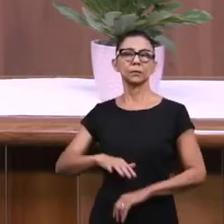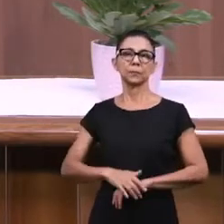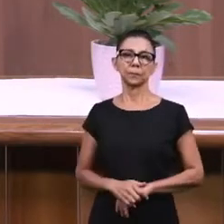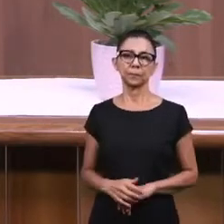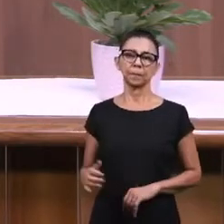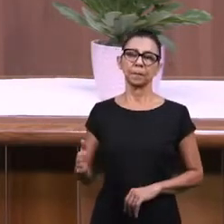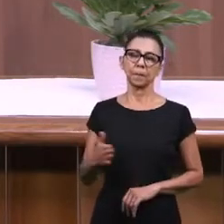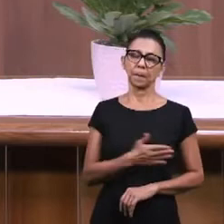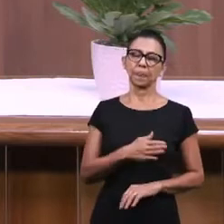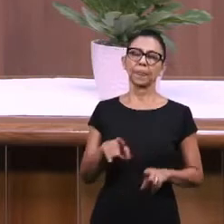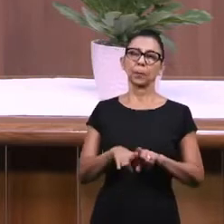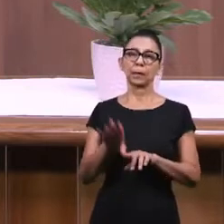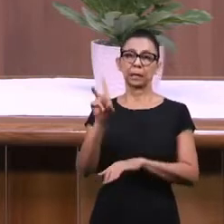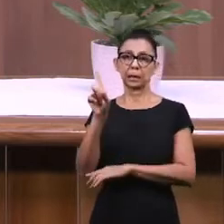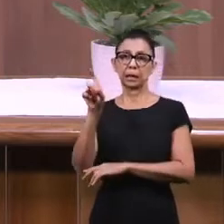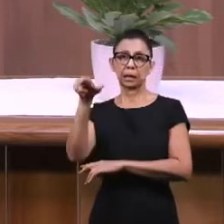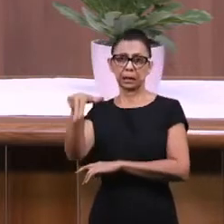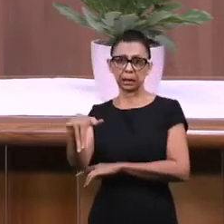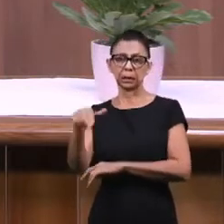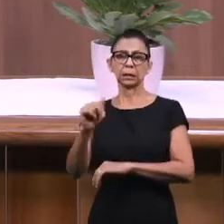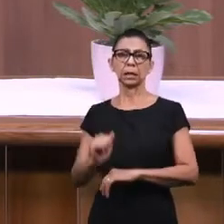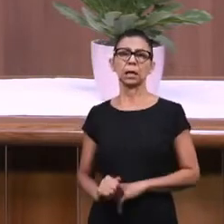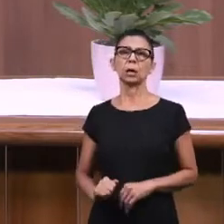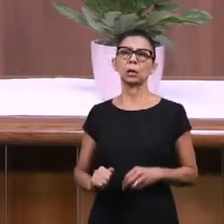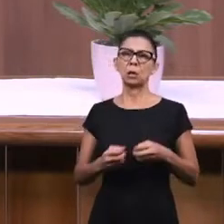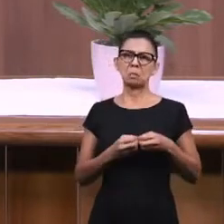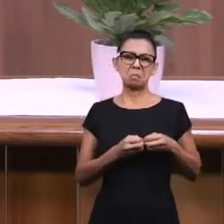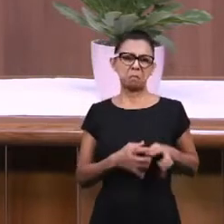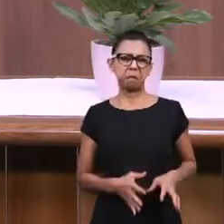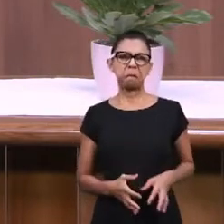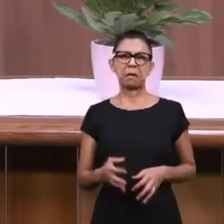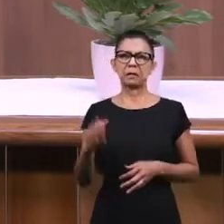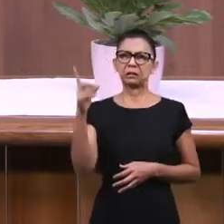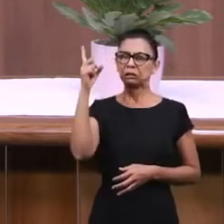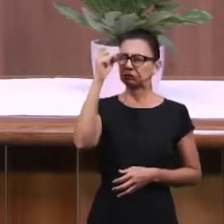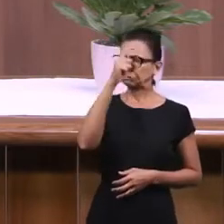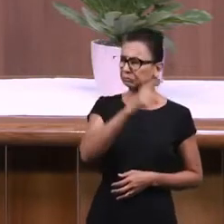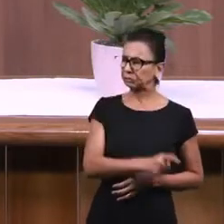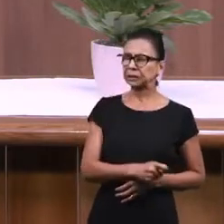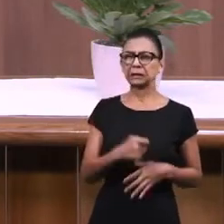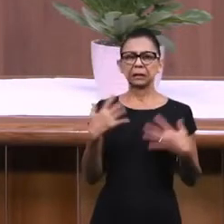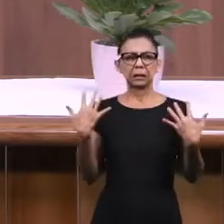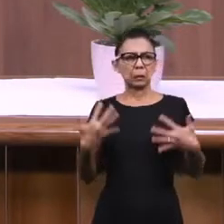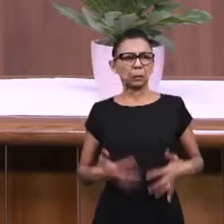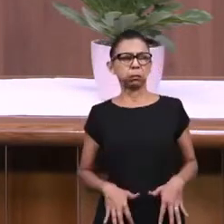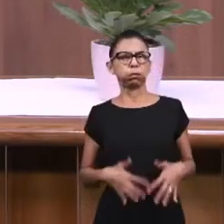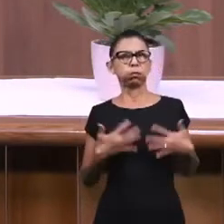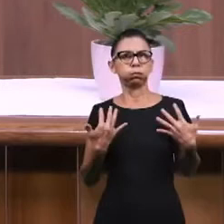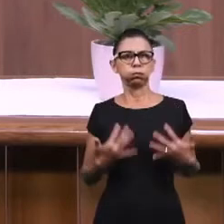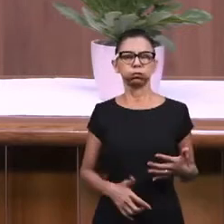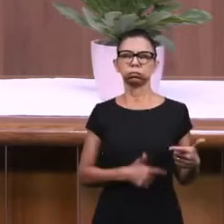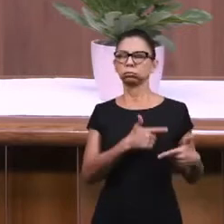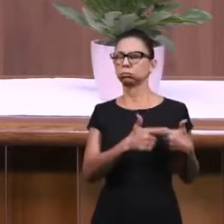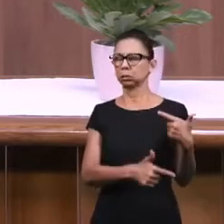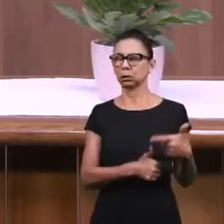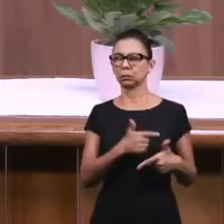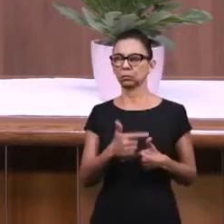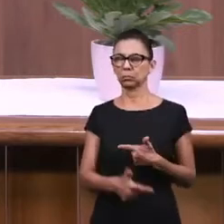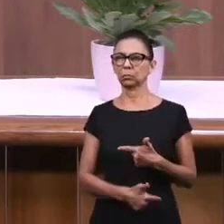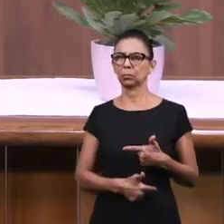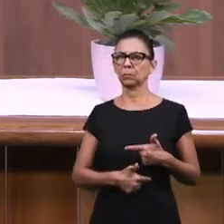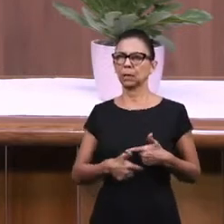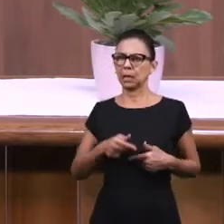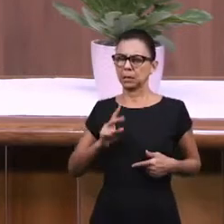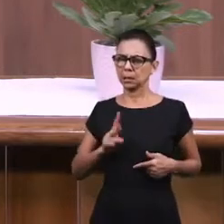Daniel. Daniel always followed the Lord. He chose to follow the Lord. He passed through many difficult crises